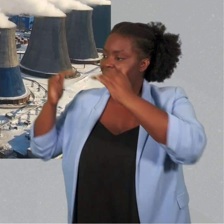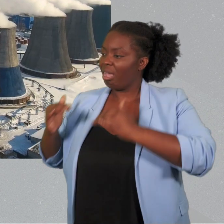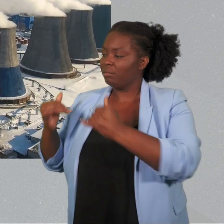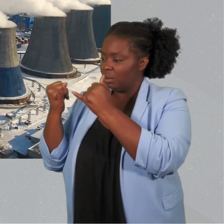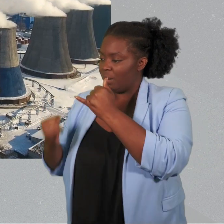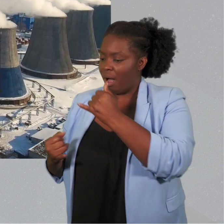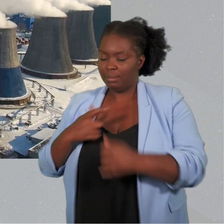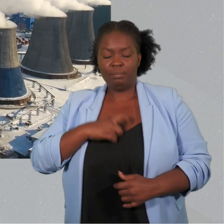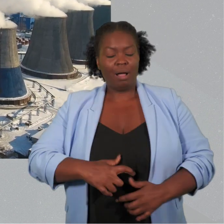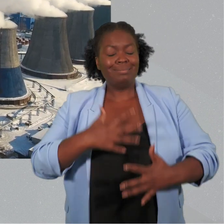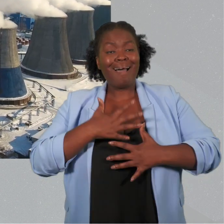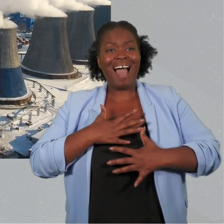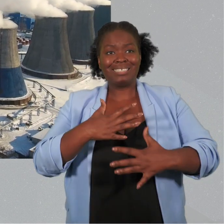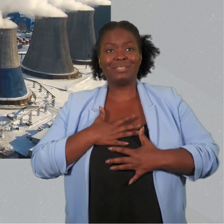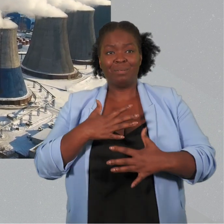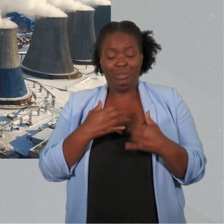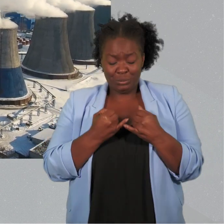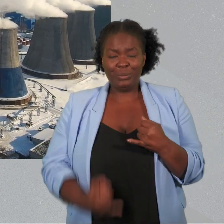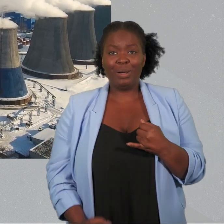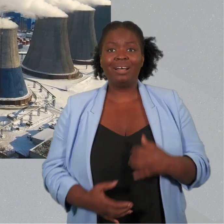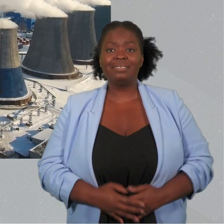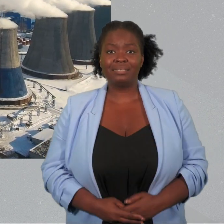climate crisis and air quality.